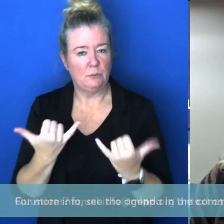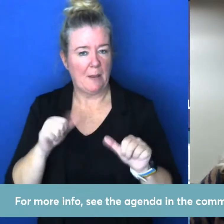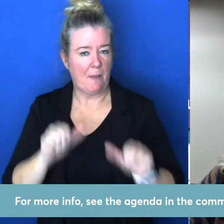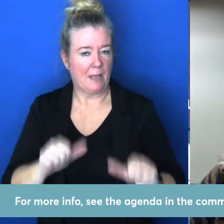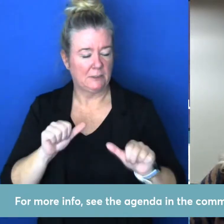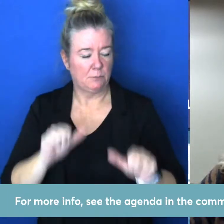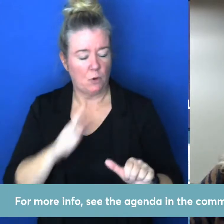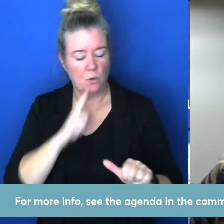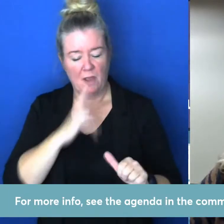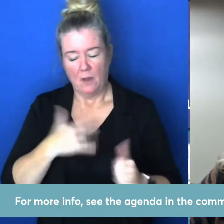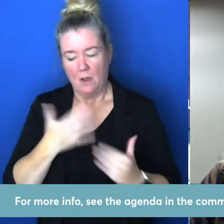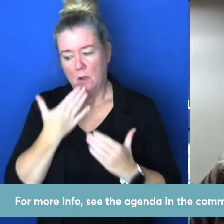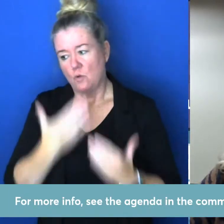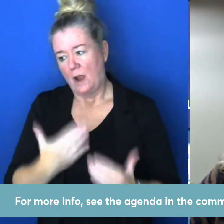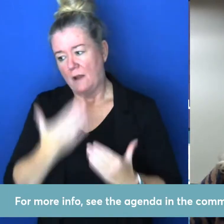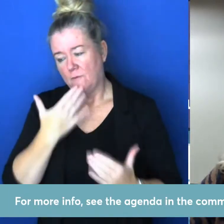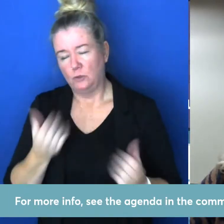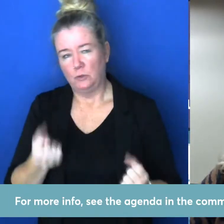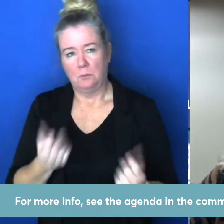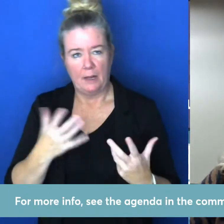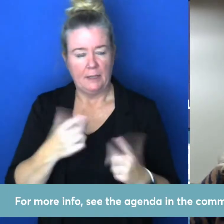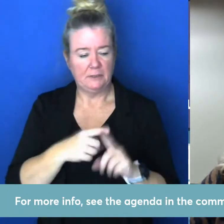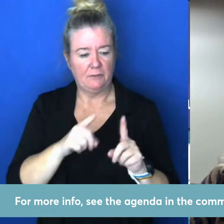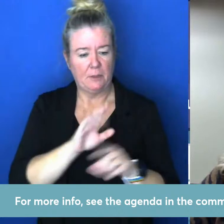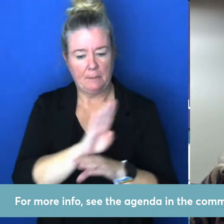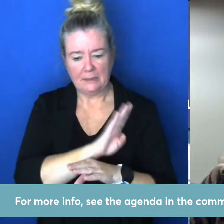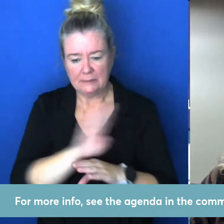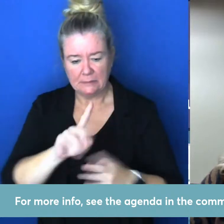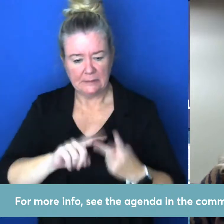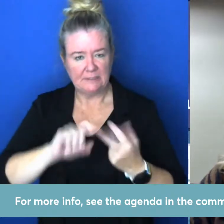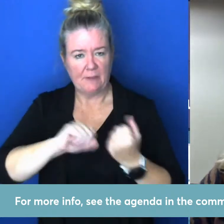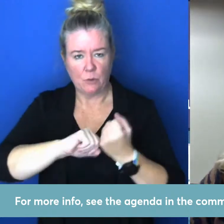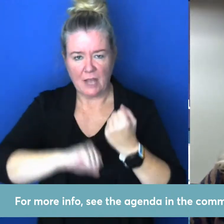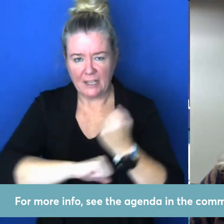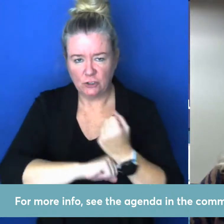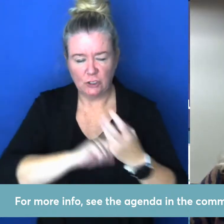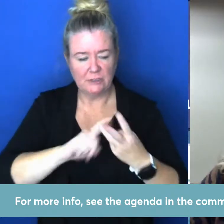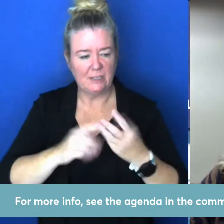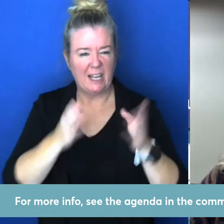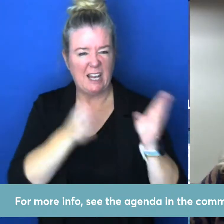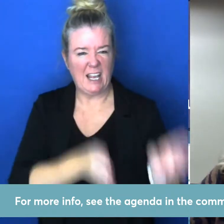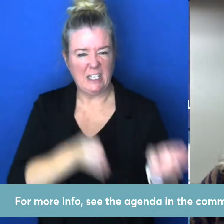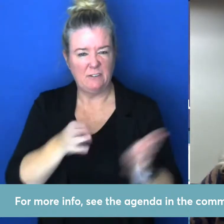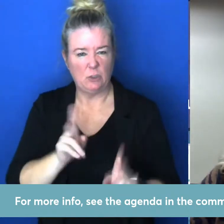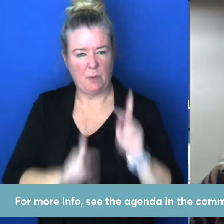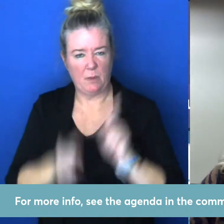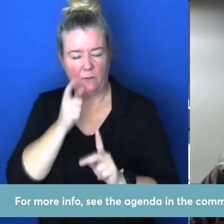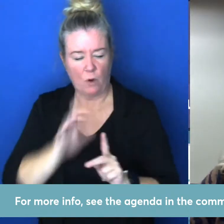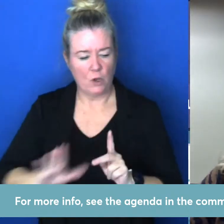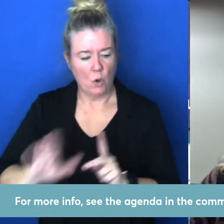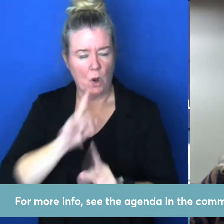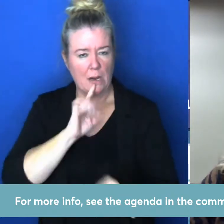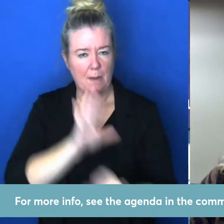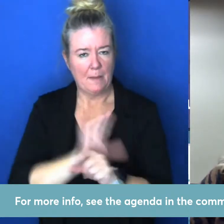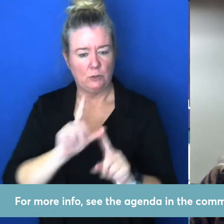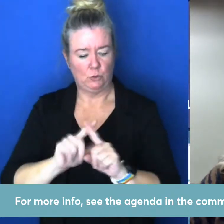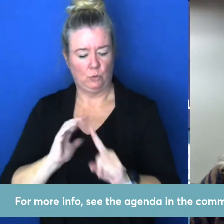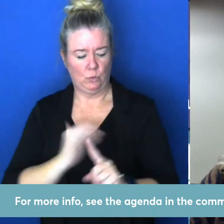We are grateful to the many corporations, foundations, and individuals for their commitment to our